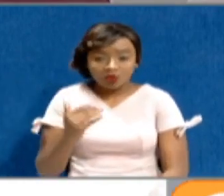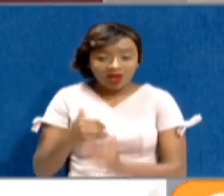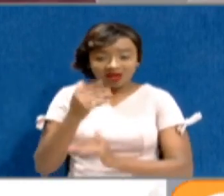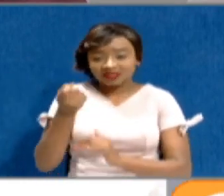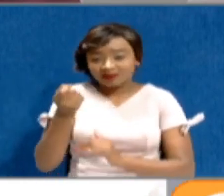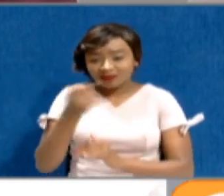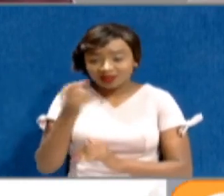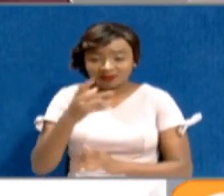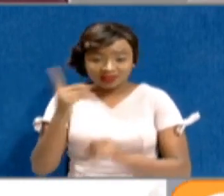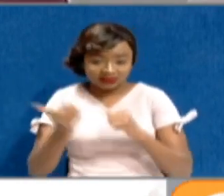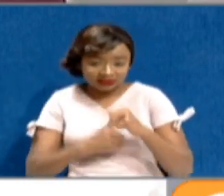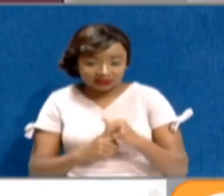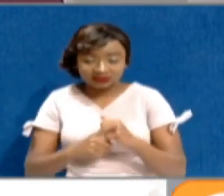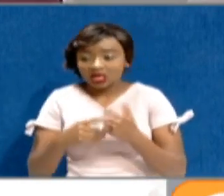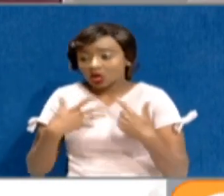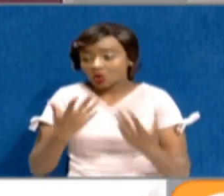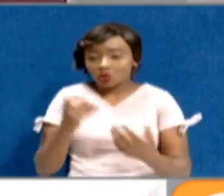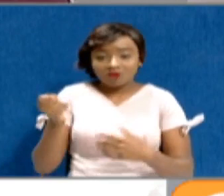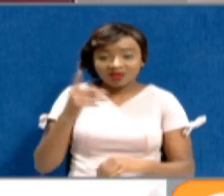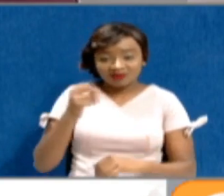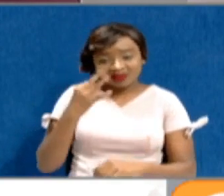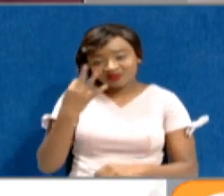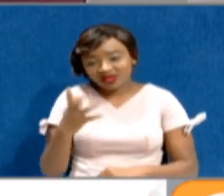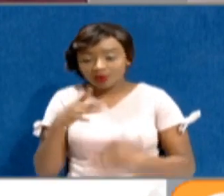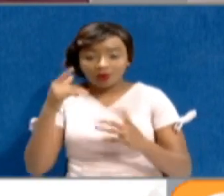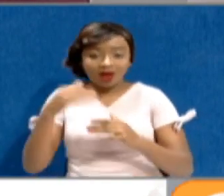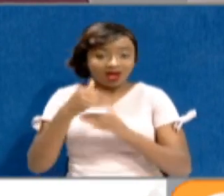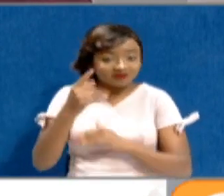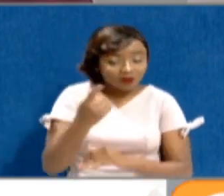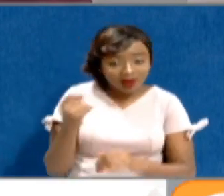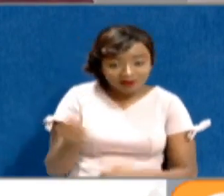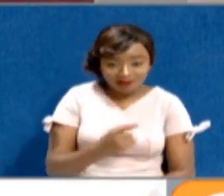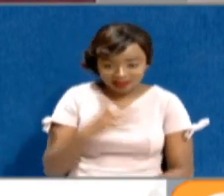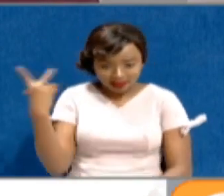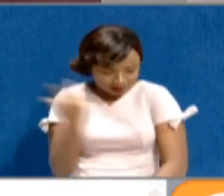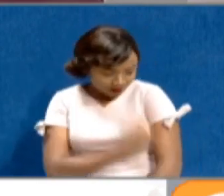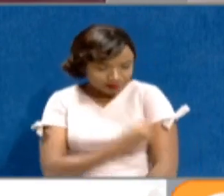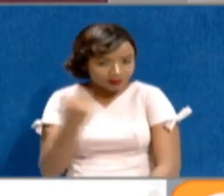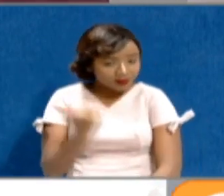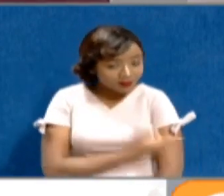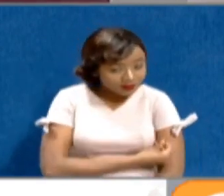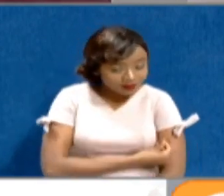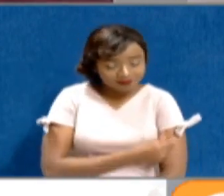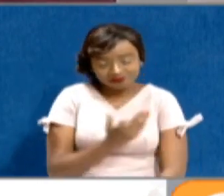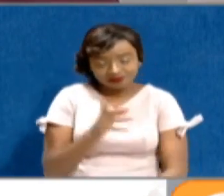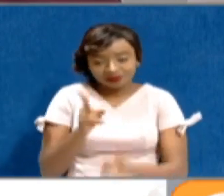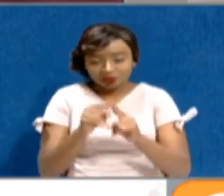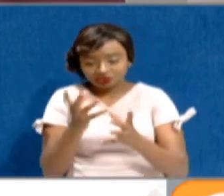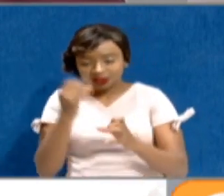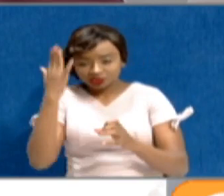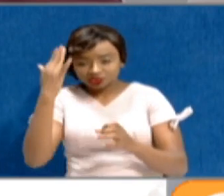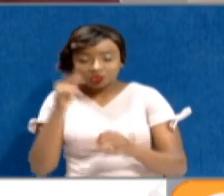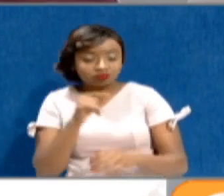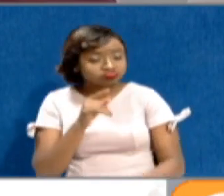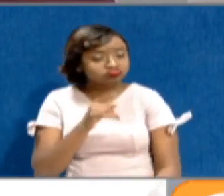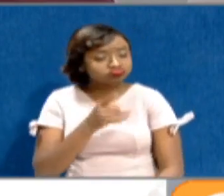6 months, 1 dose every month, maybe for 3 months, that'll then provide ultimate protection against that disease? Another thing that they're taking a look at